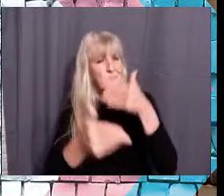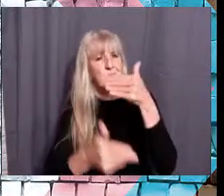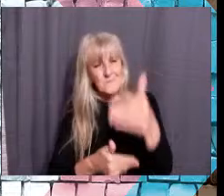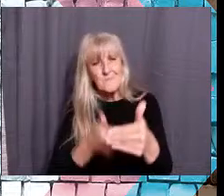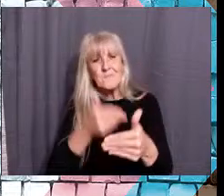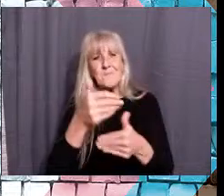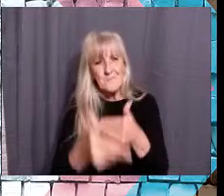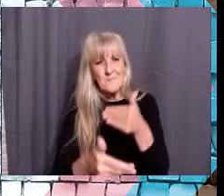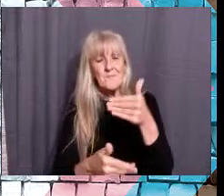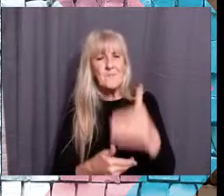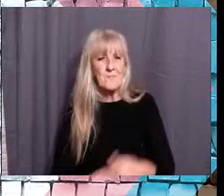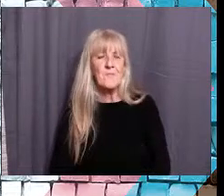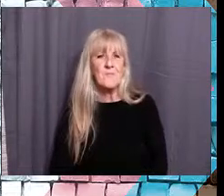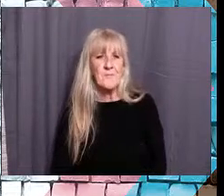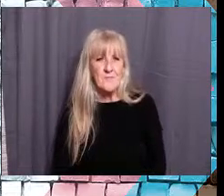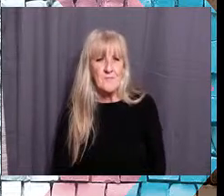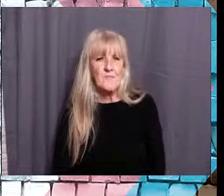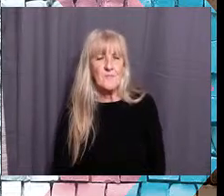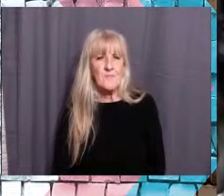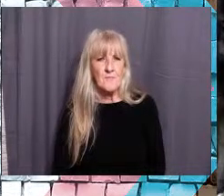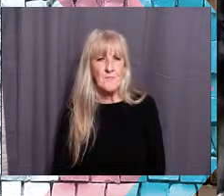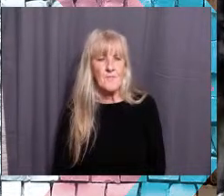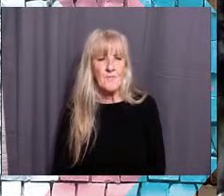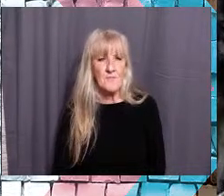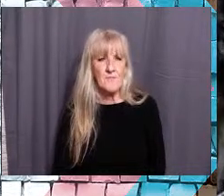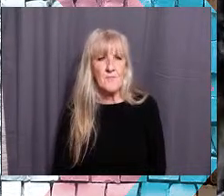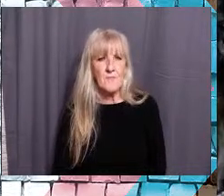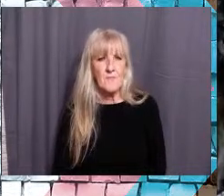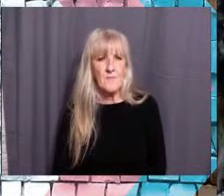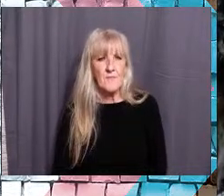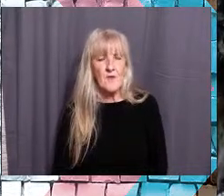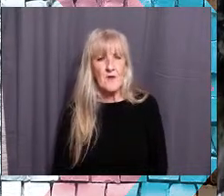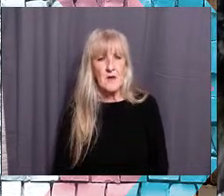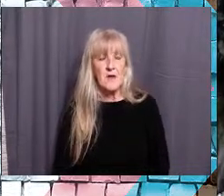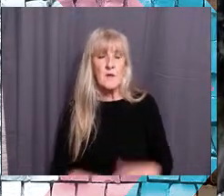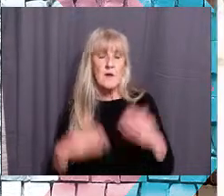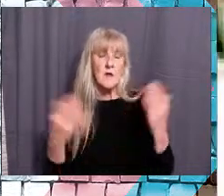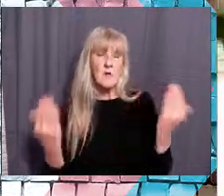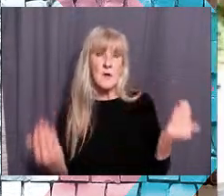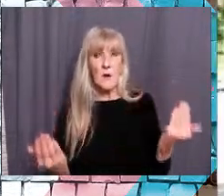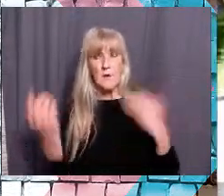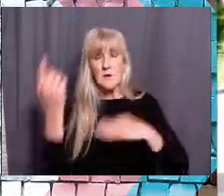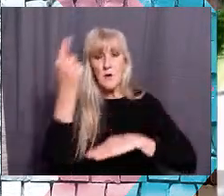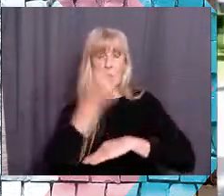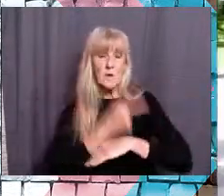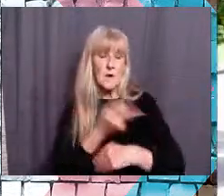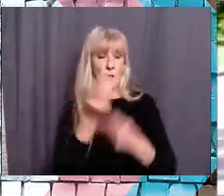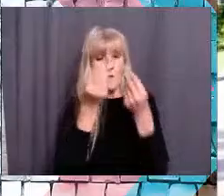You've lost.